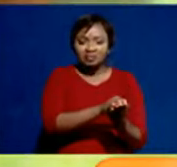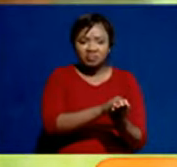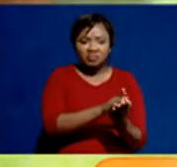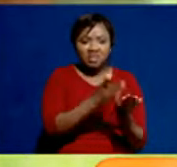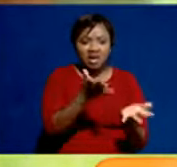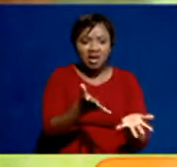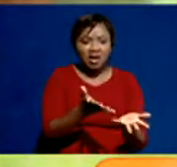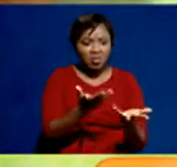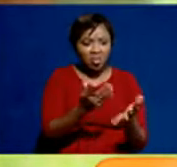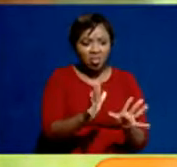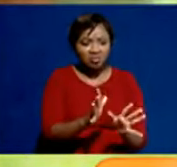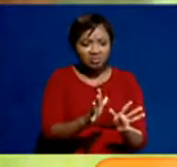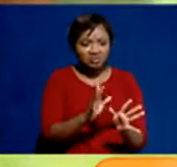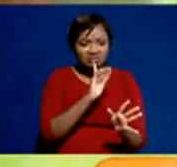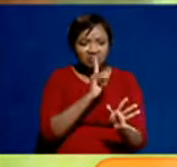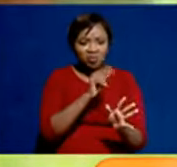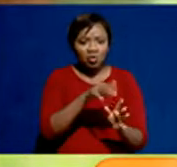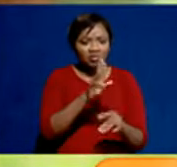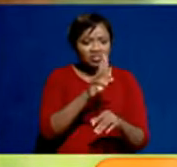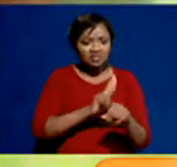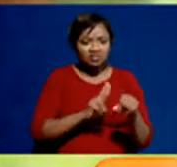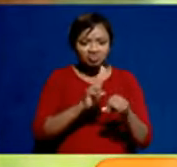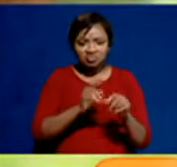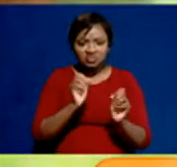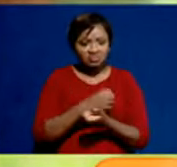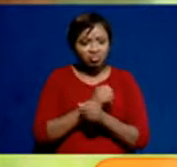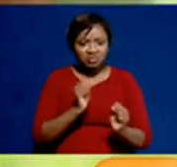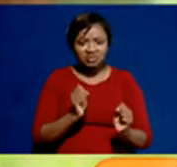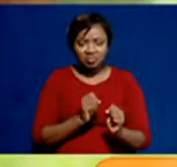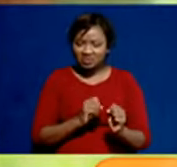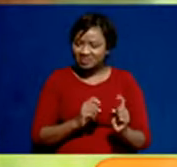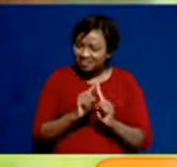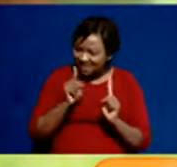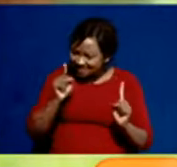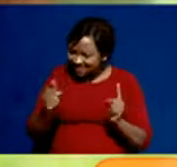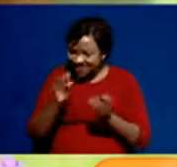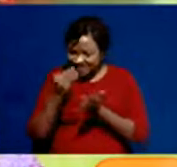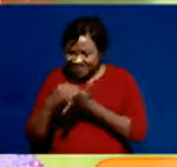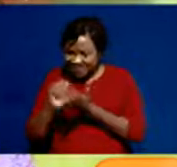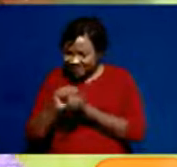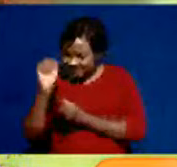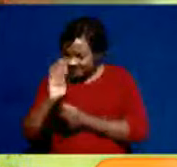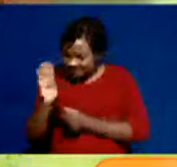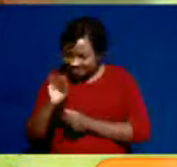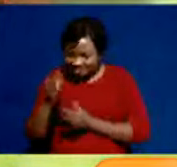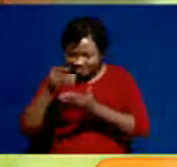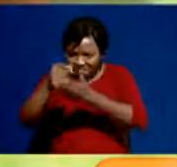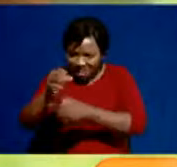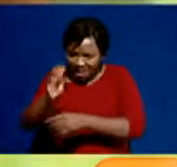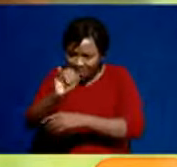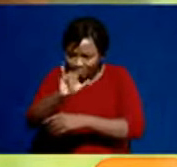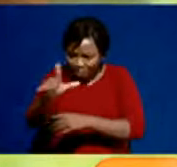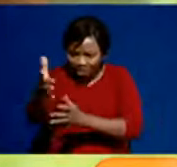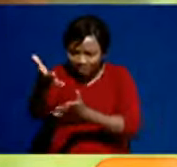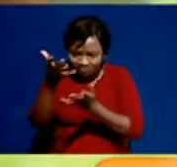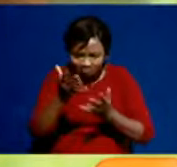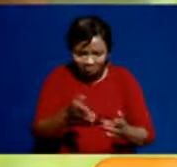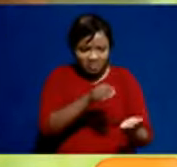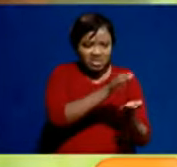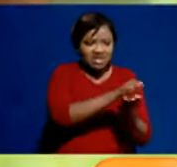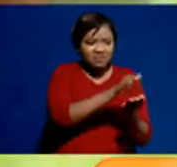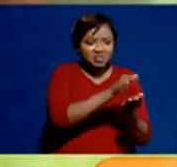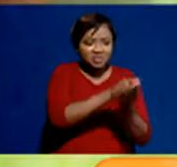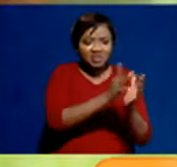in the course of it. We were told it's not fit for human consumption. Then suddenly, when there's public outcry,